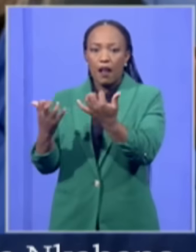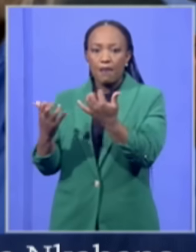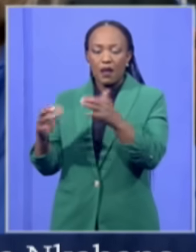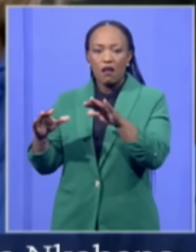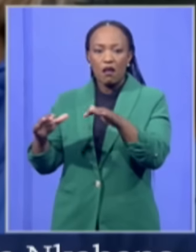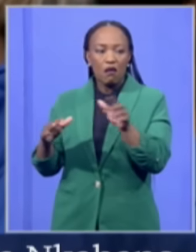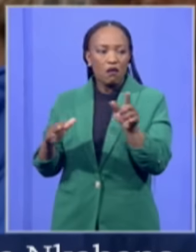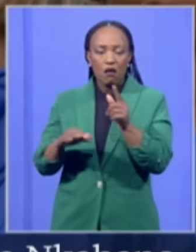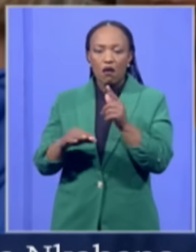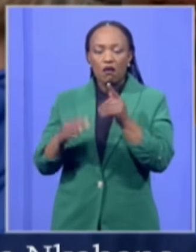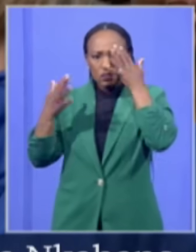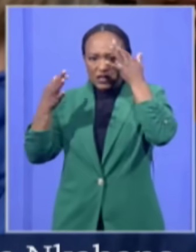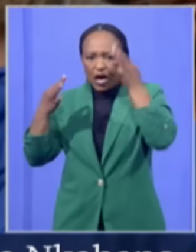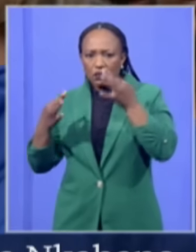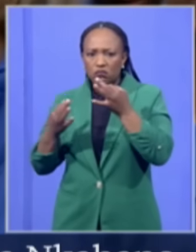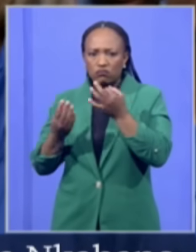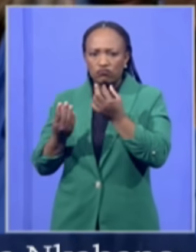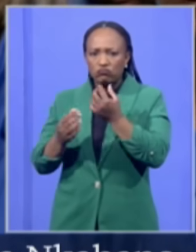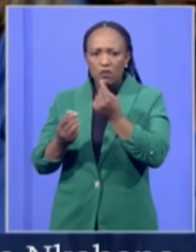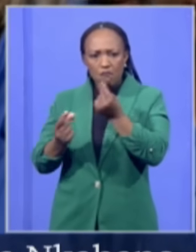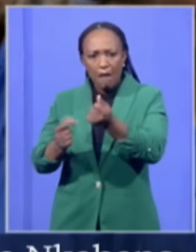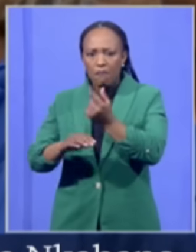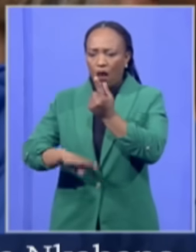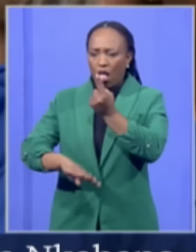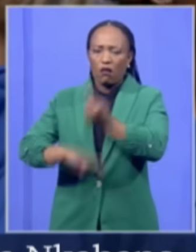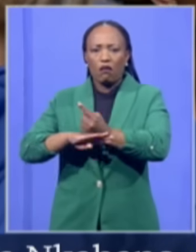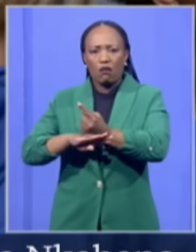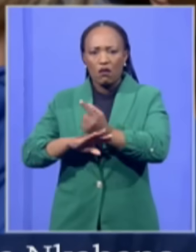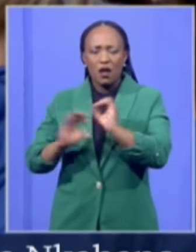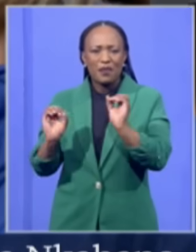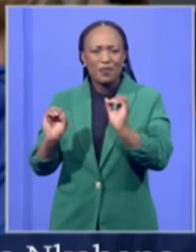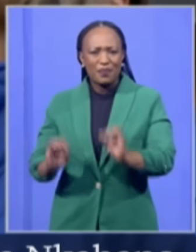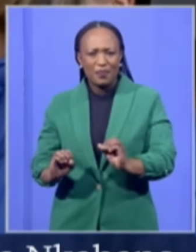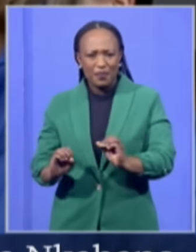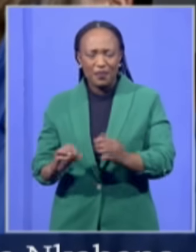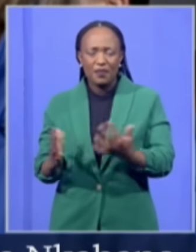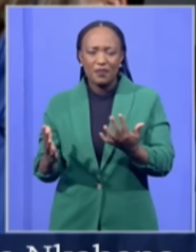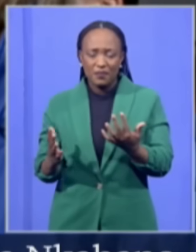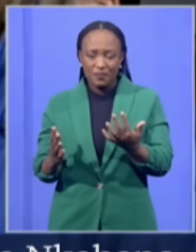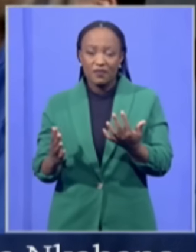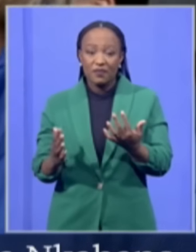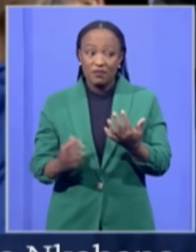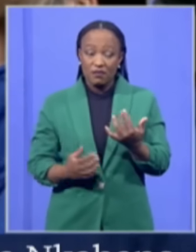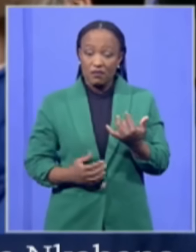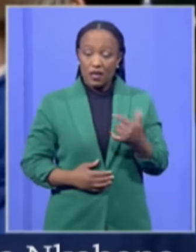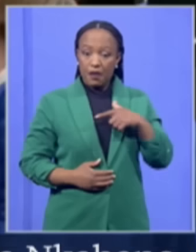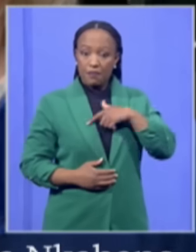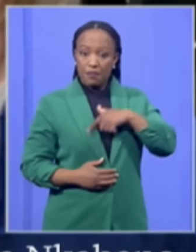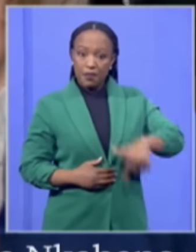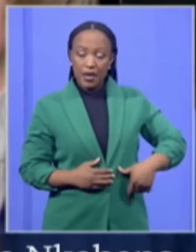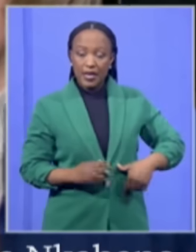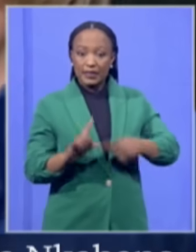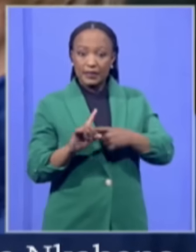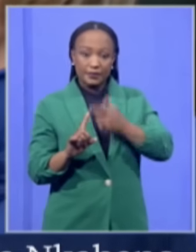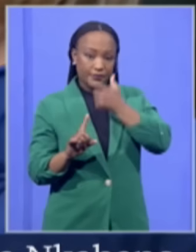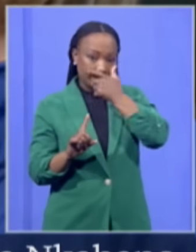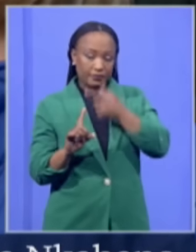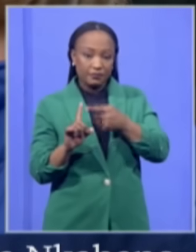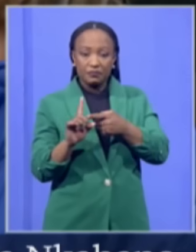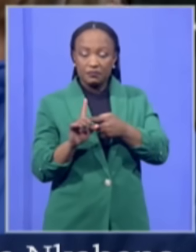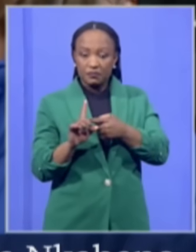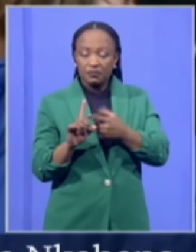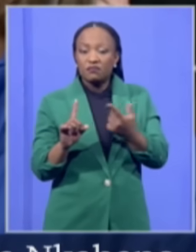Those kinds of actions go unchecked, whereas what President Ramaphosa perceives as a slight,